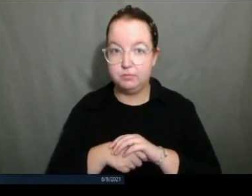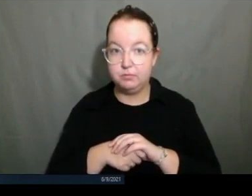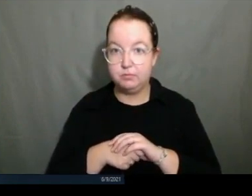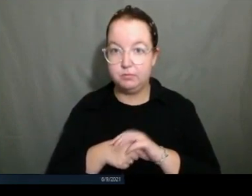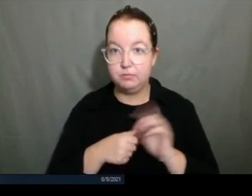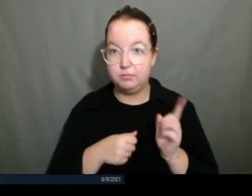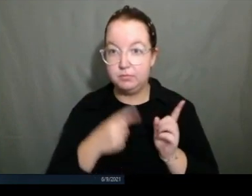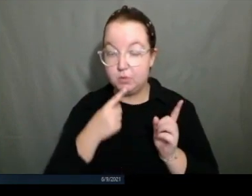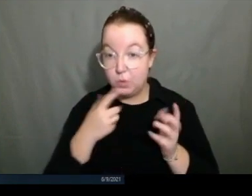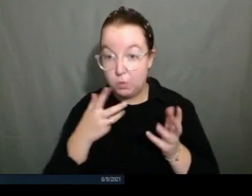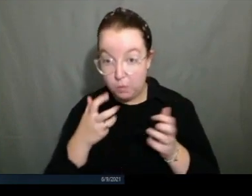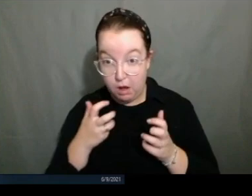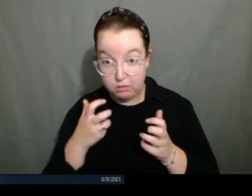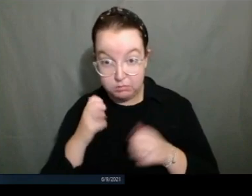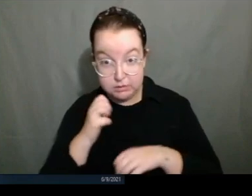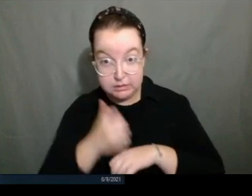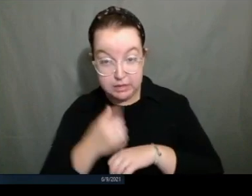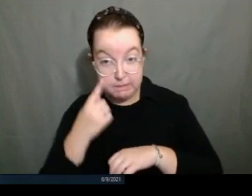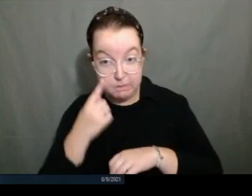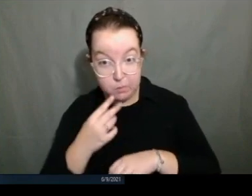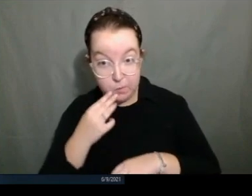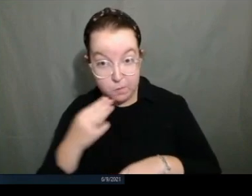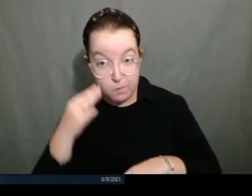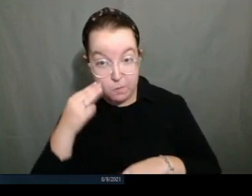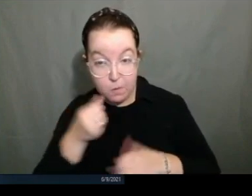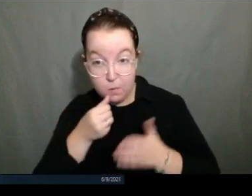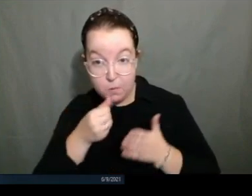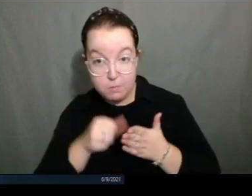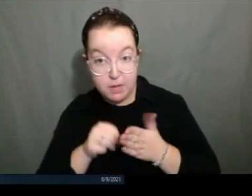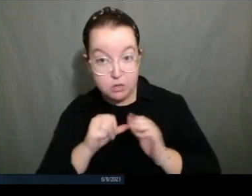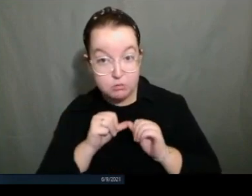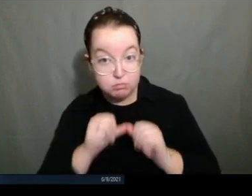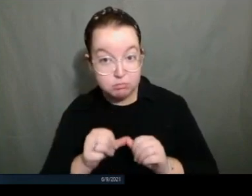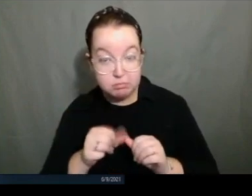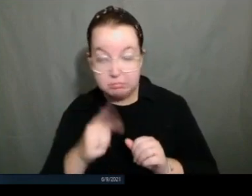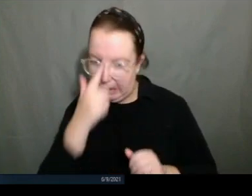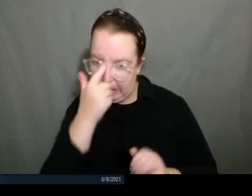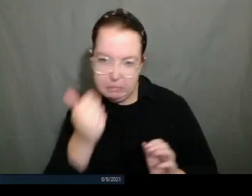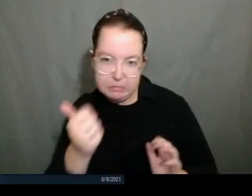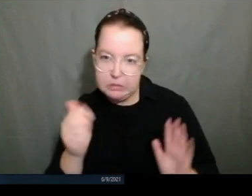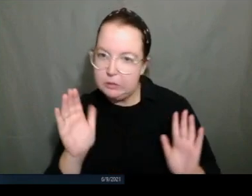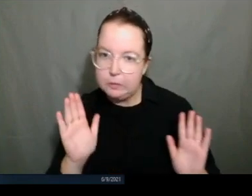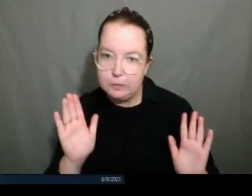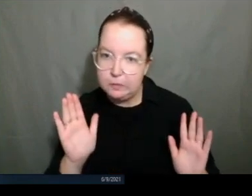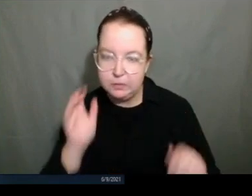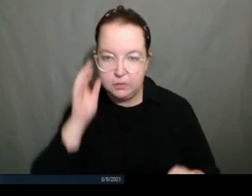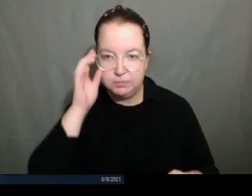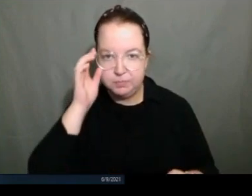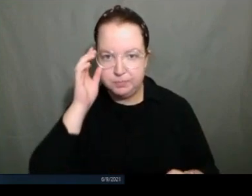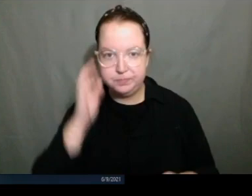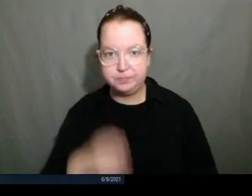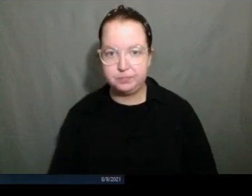time clock your default, which you can either choose to do or not to do the first time that you log in.